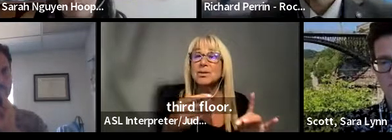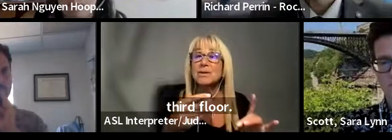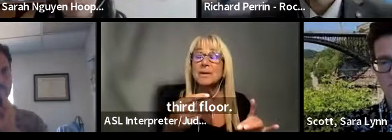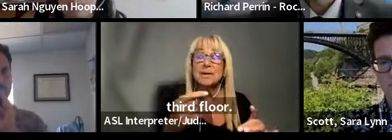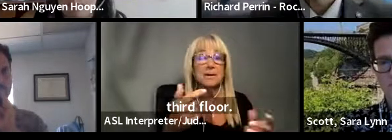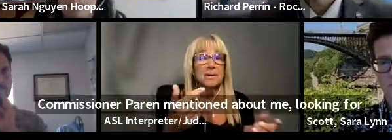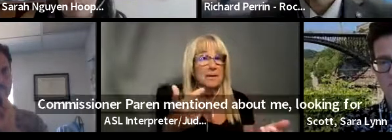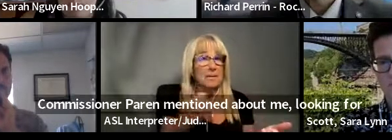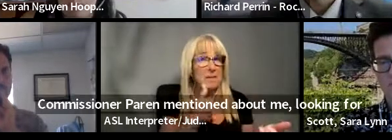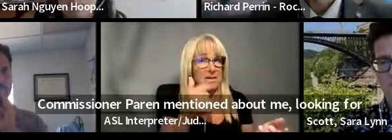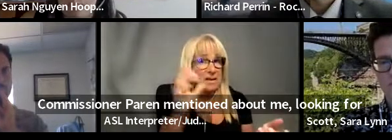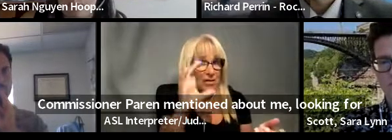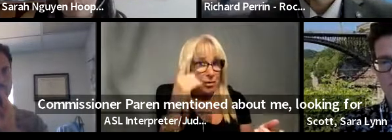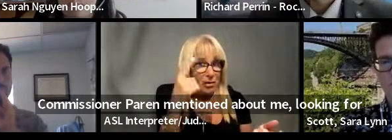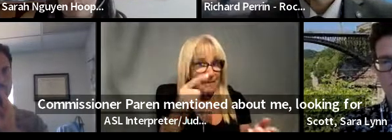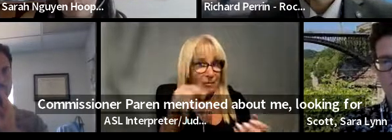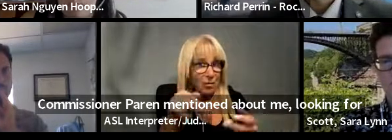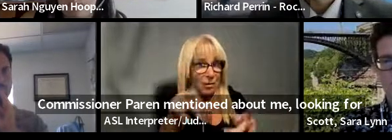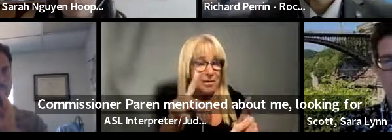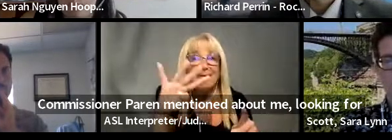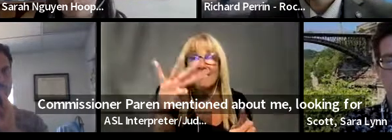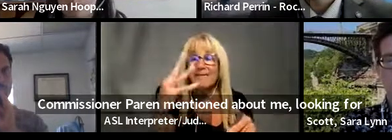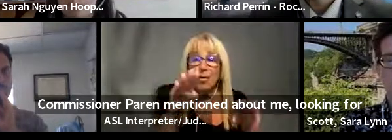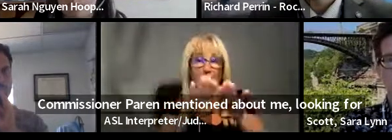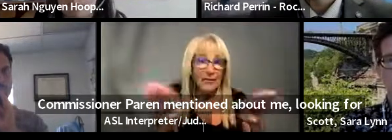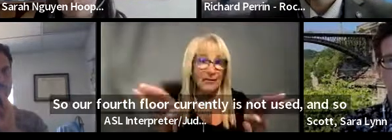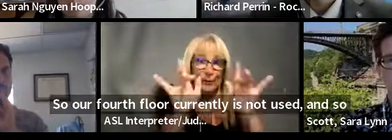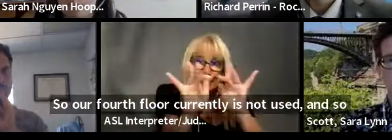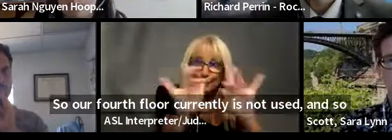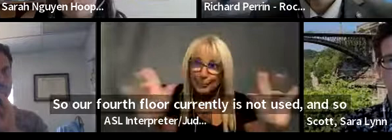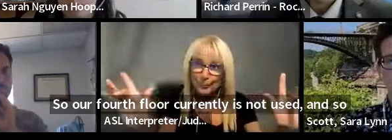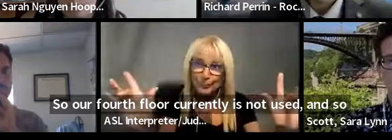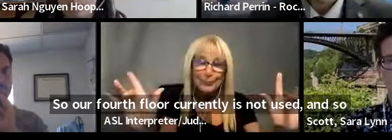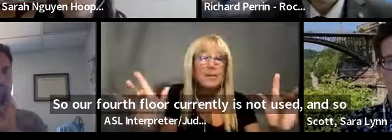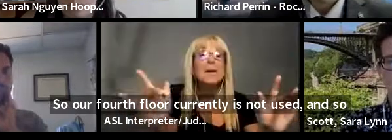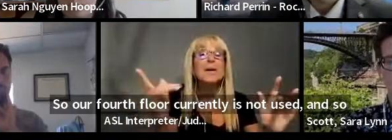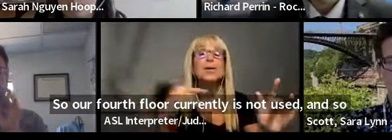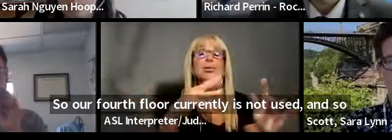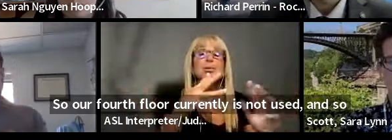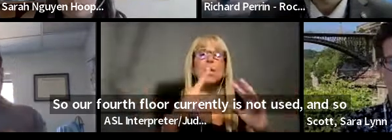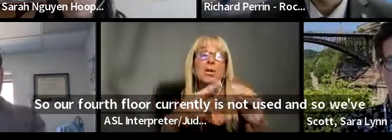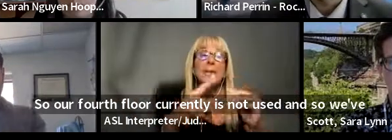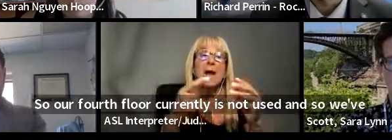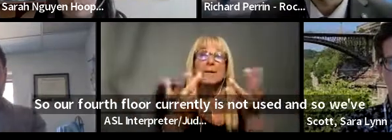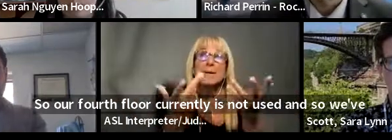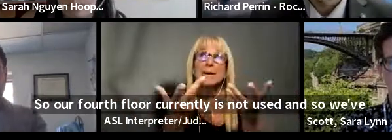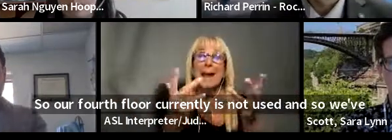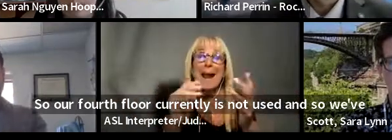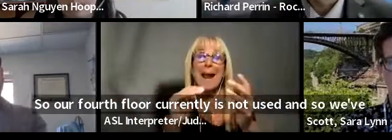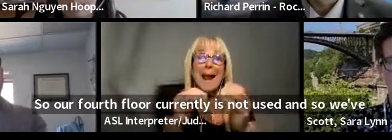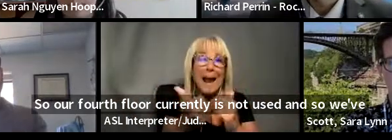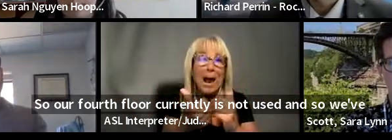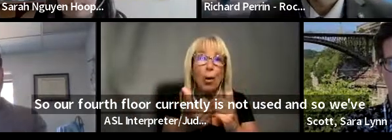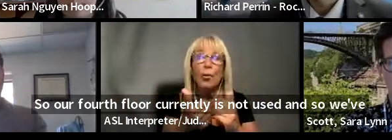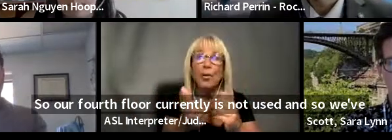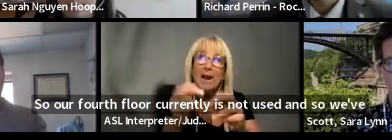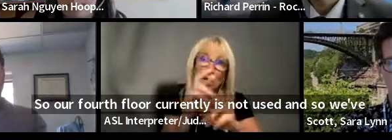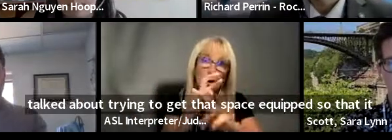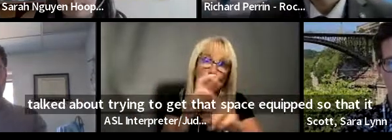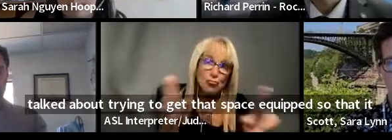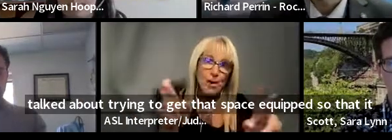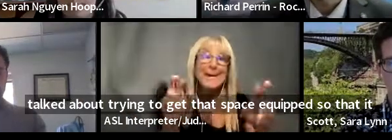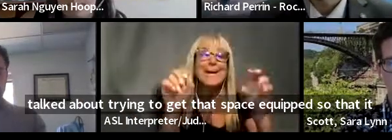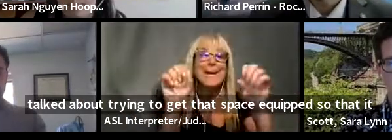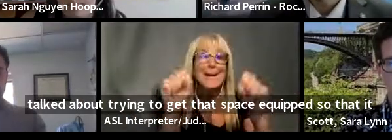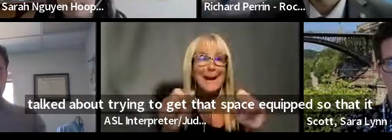fourth floor currently is not used. And so we've talked about trying to get that space equipped so that it can become